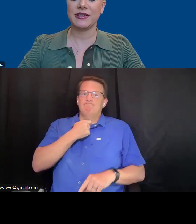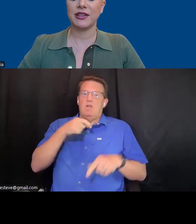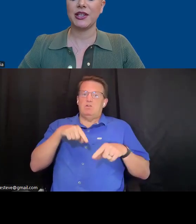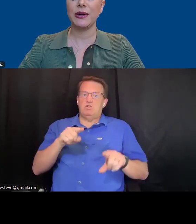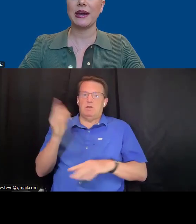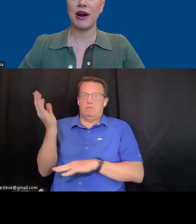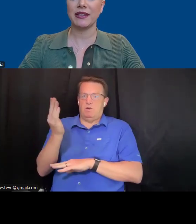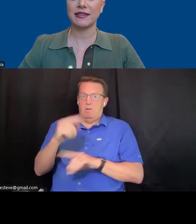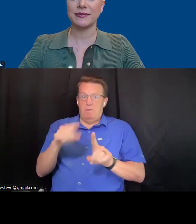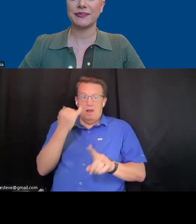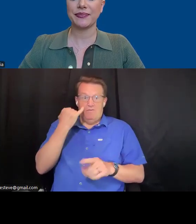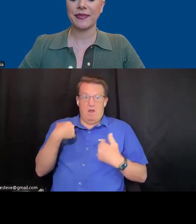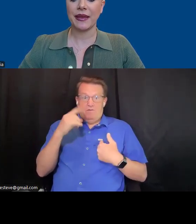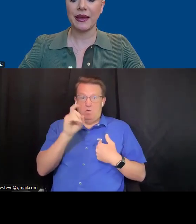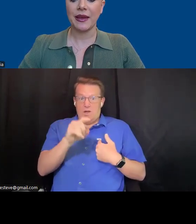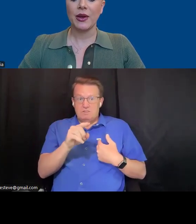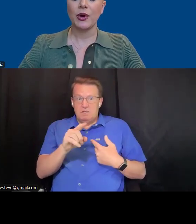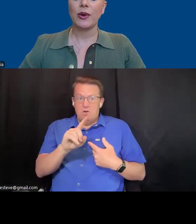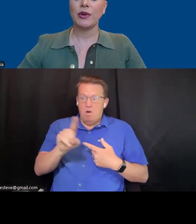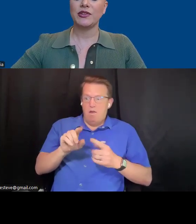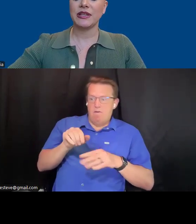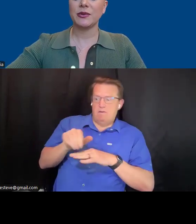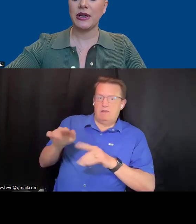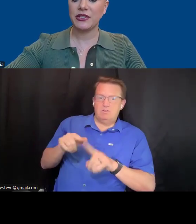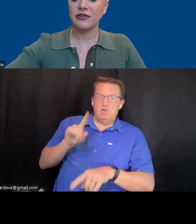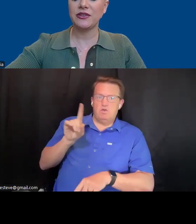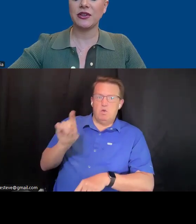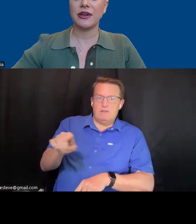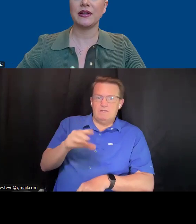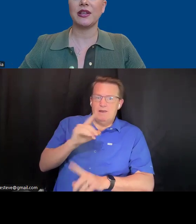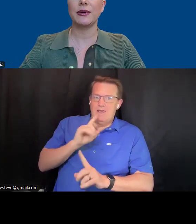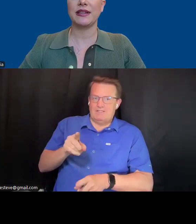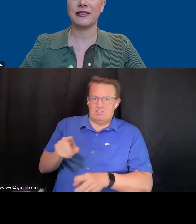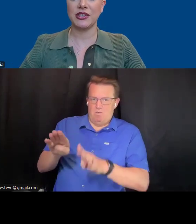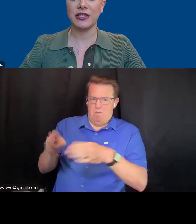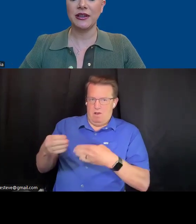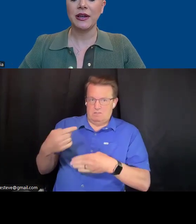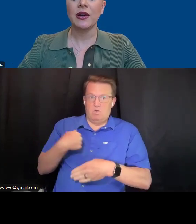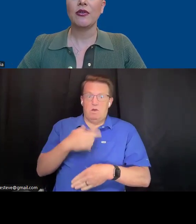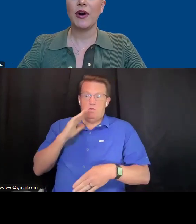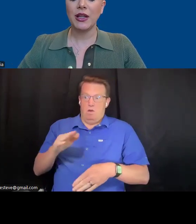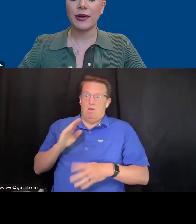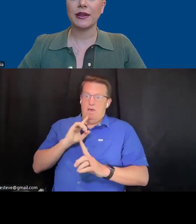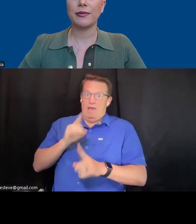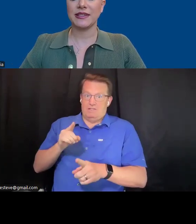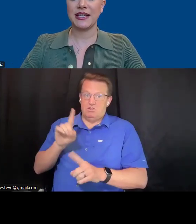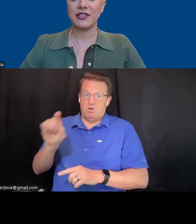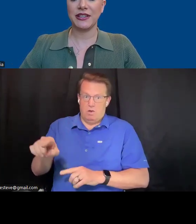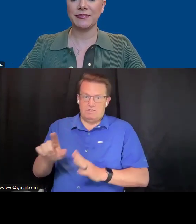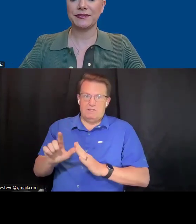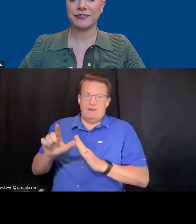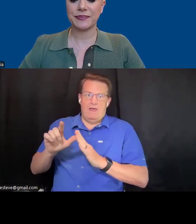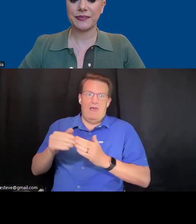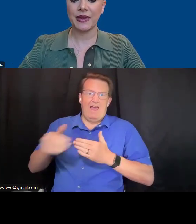it to the Q&A box. We will address questions during the Q&A session following the